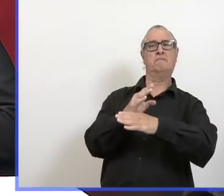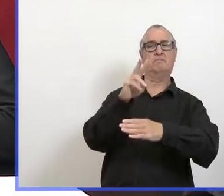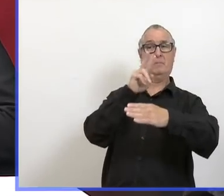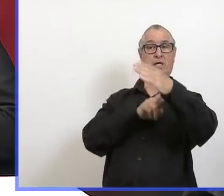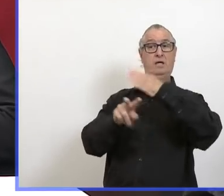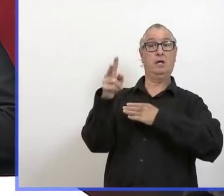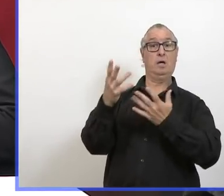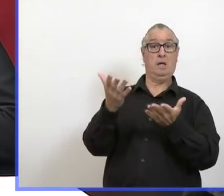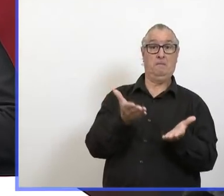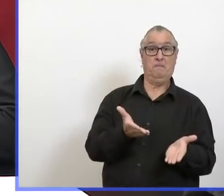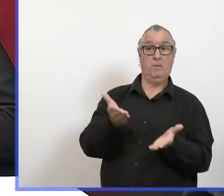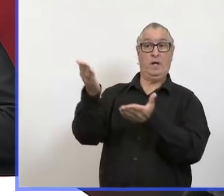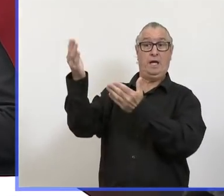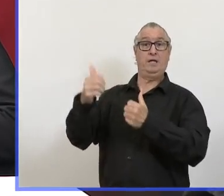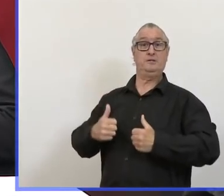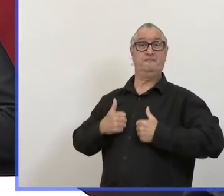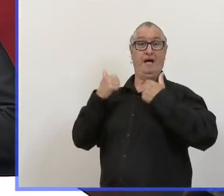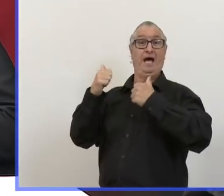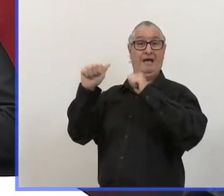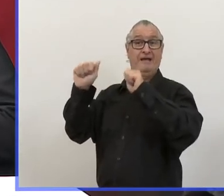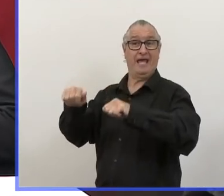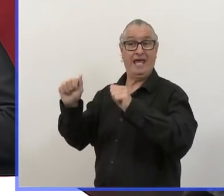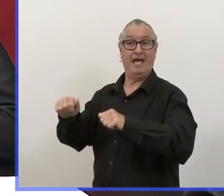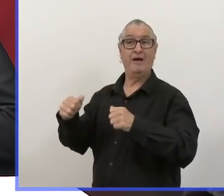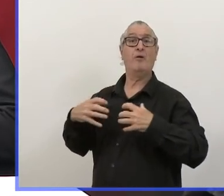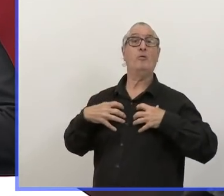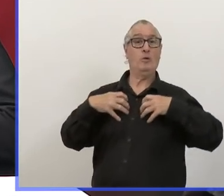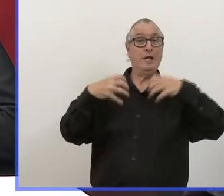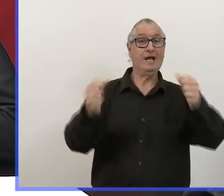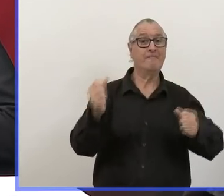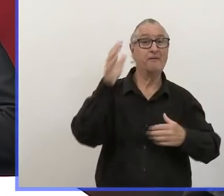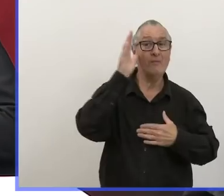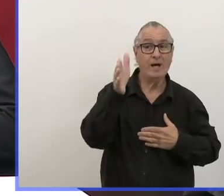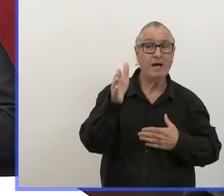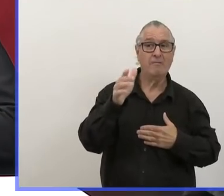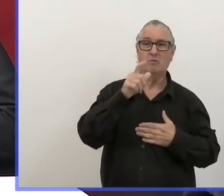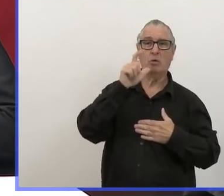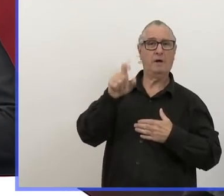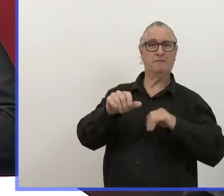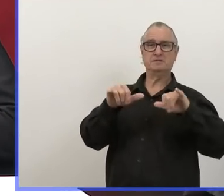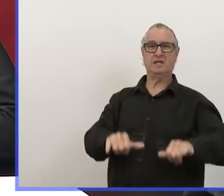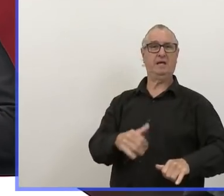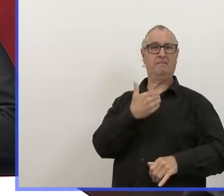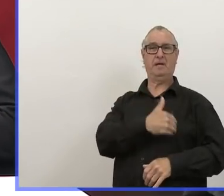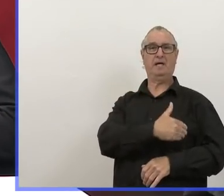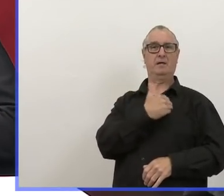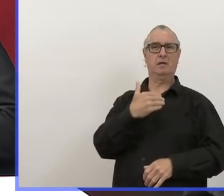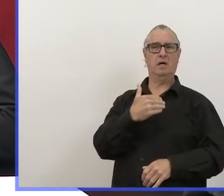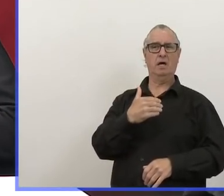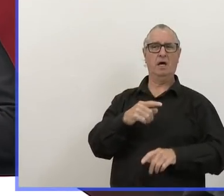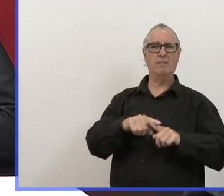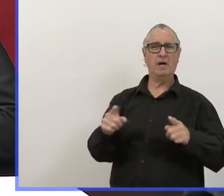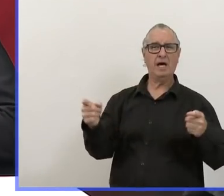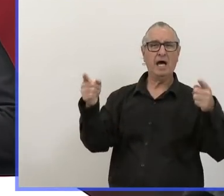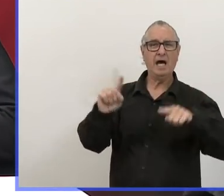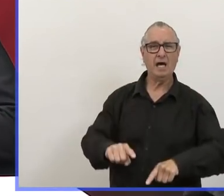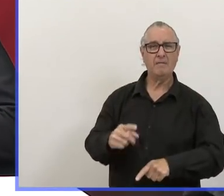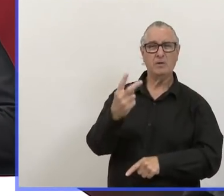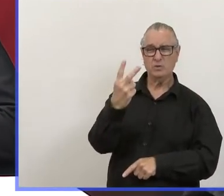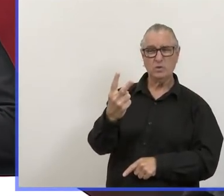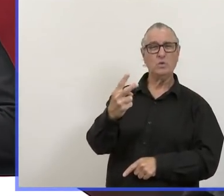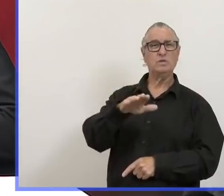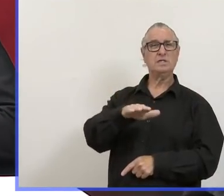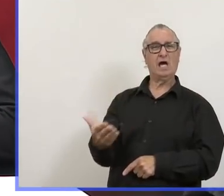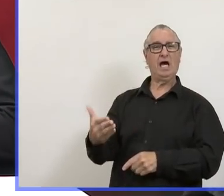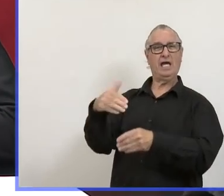and recovery in a hospital outside of the province, and yet we have a couple of people that have died. So I'm just